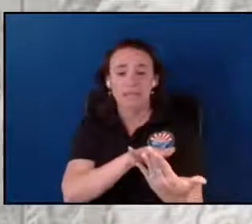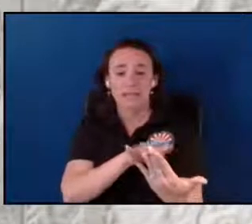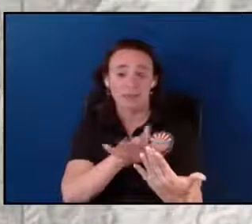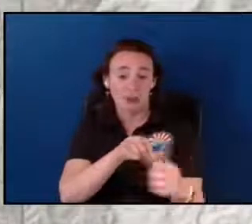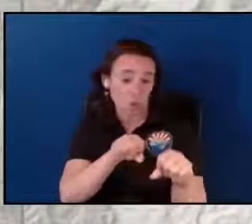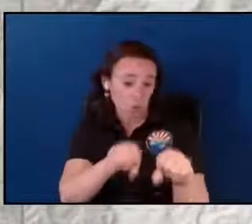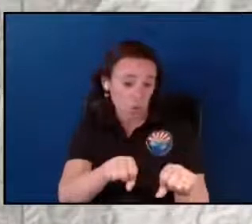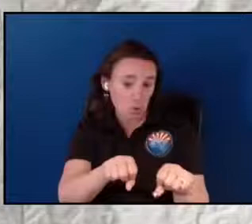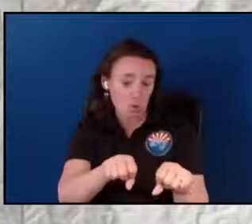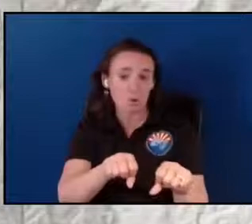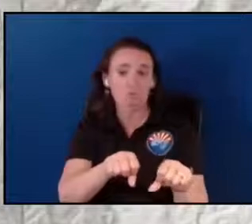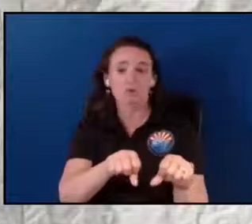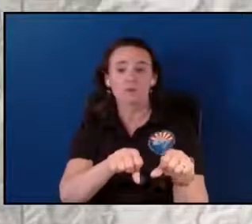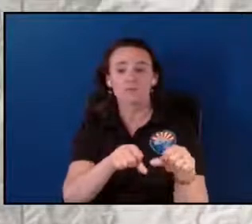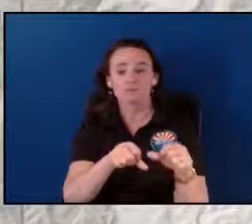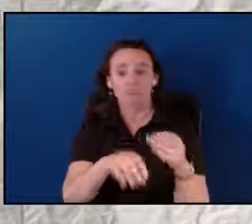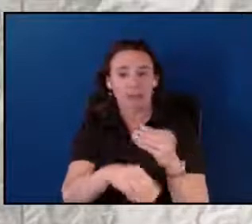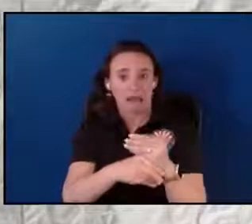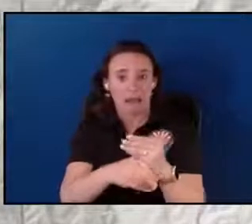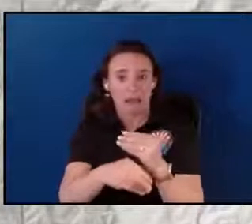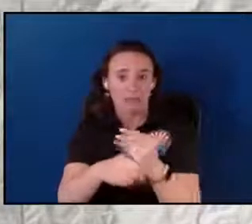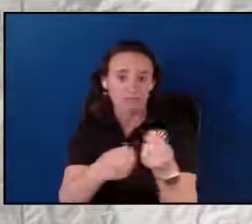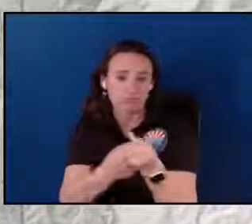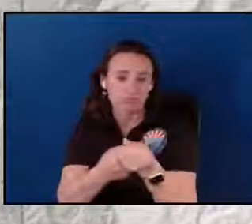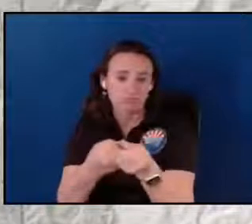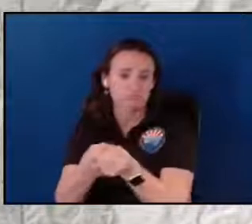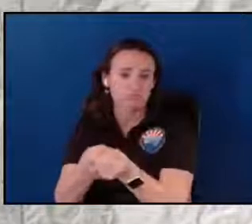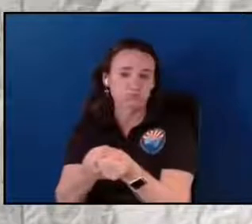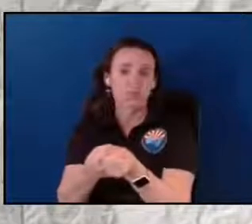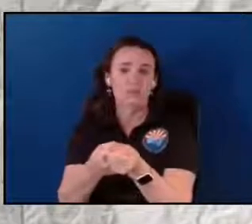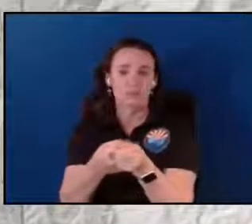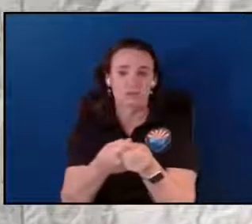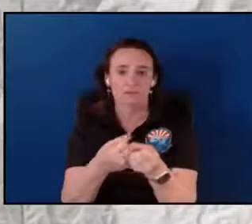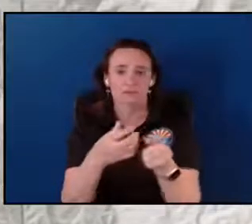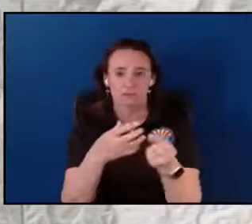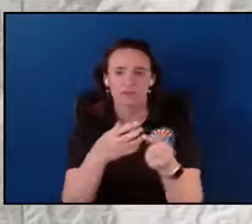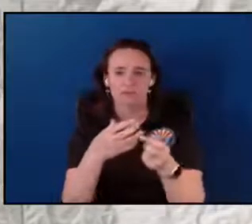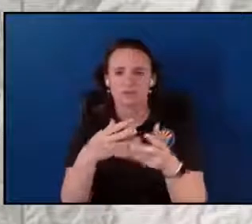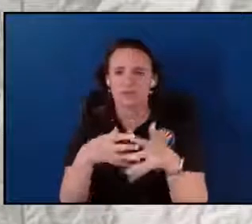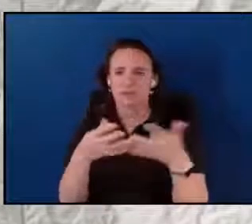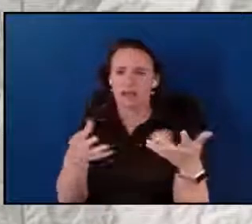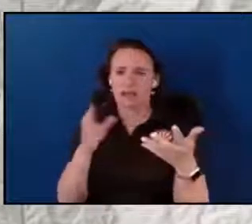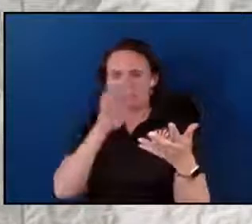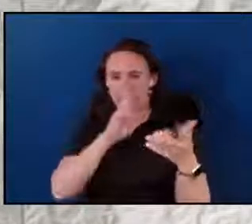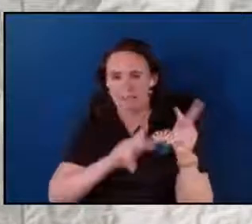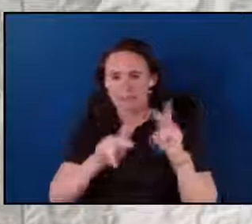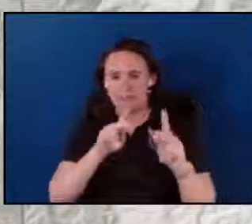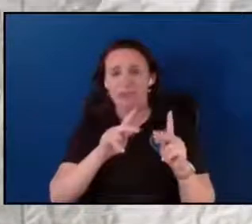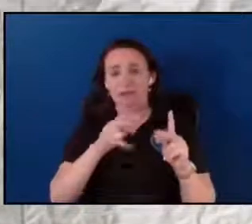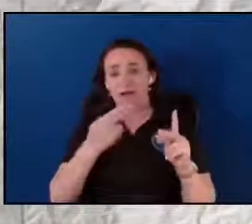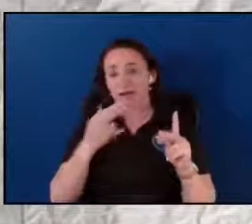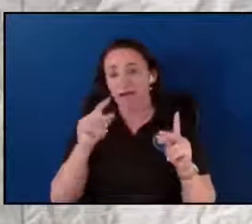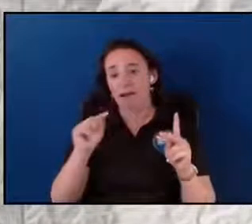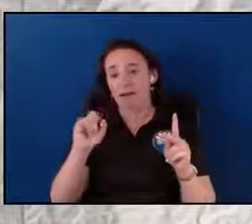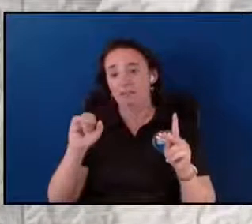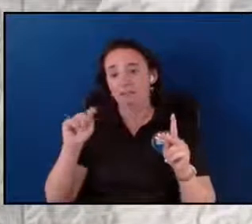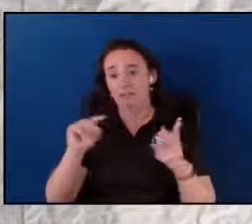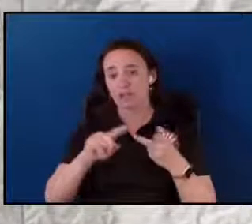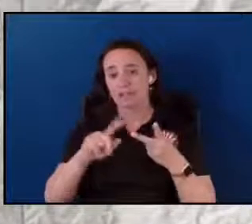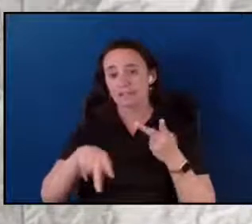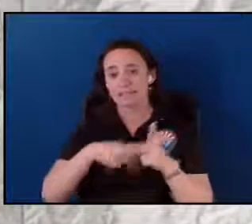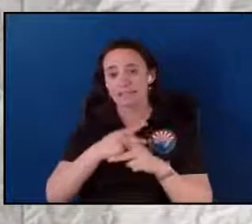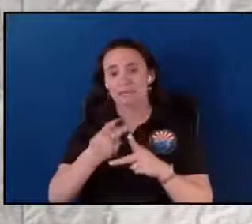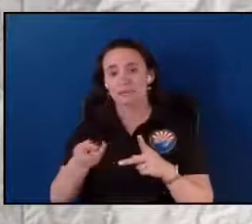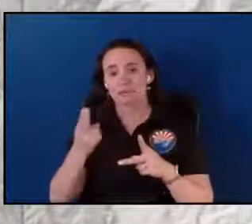reinforcing it. That's taken a good group of our folks, the hotshots and type 2 IA crews, and they're going to hold that.